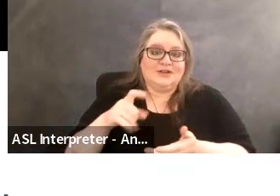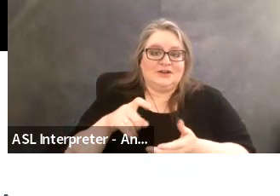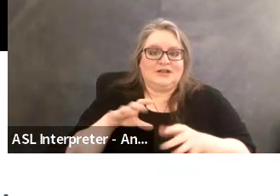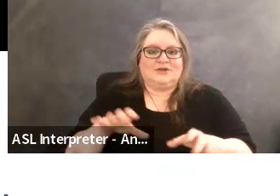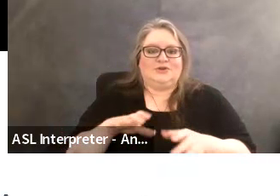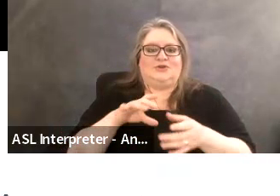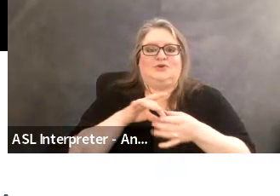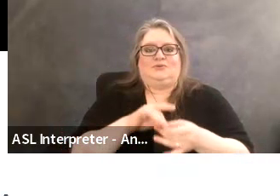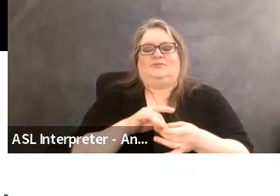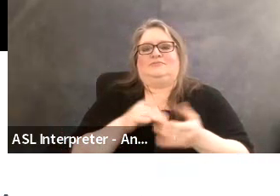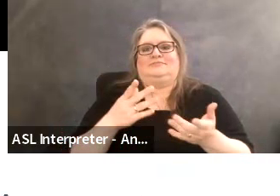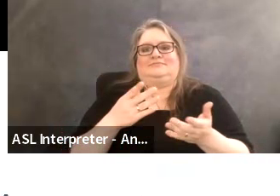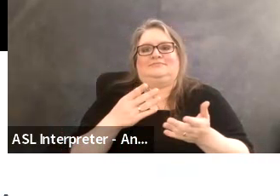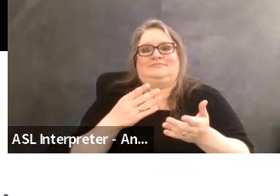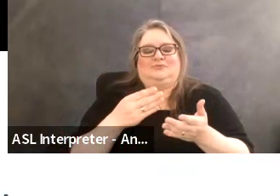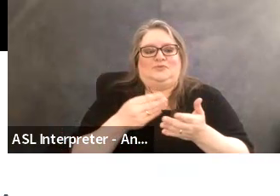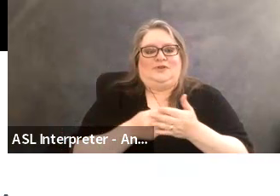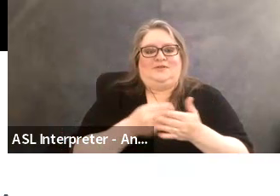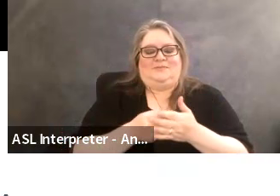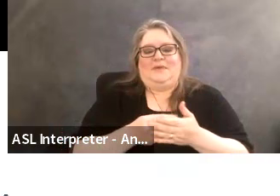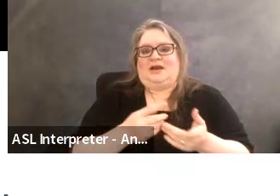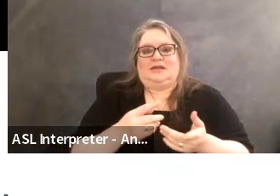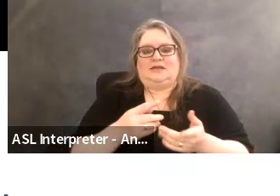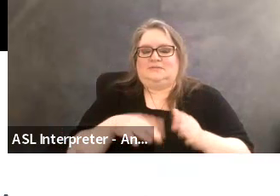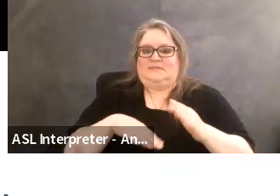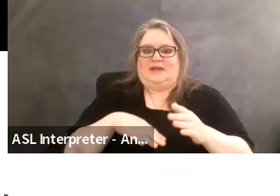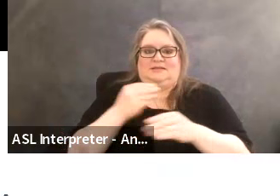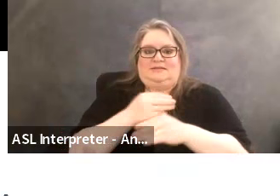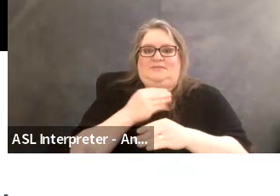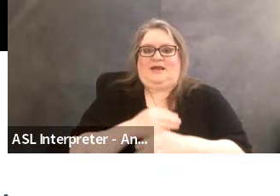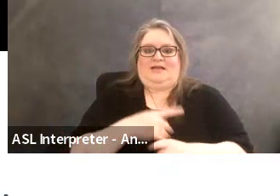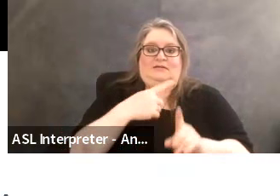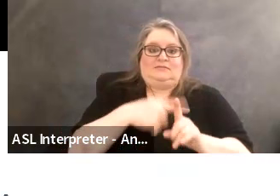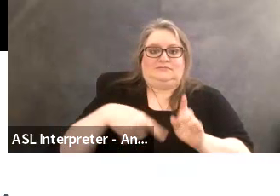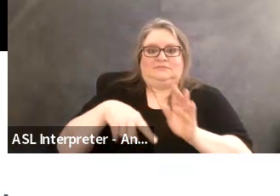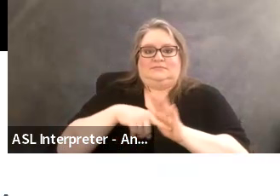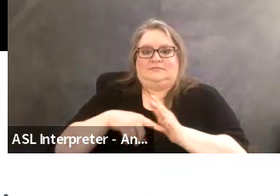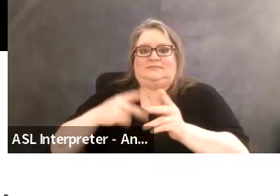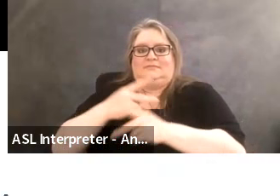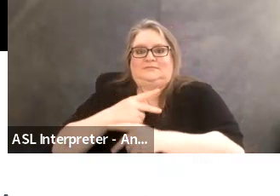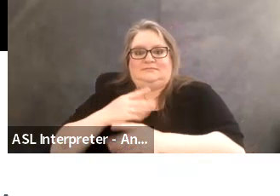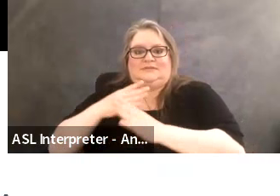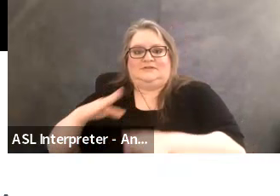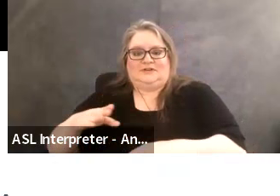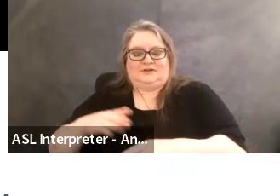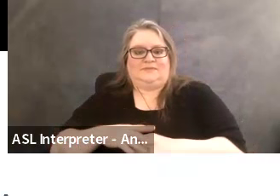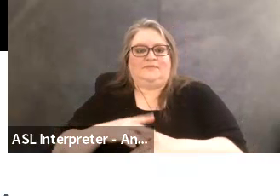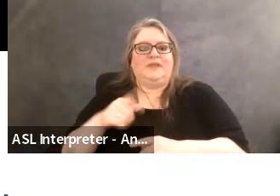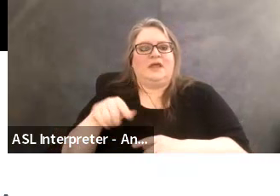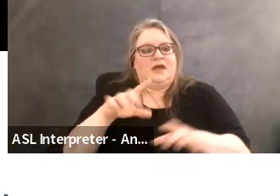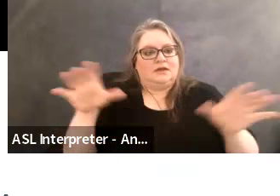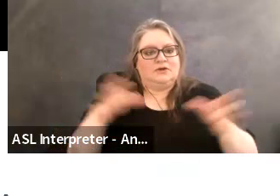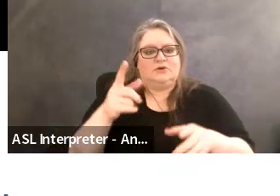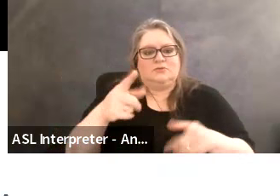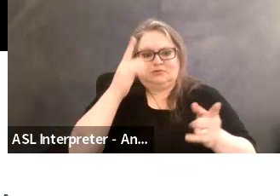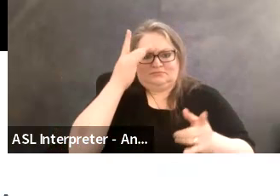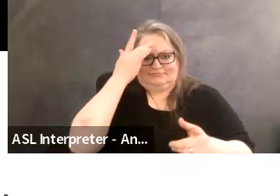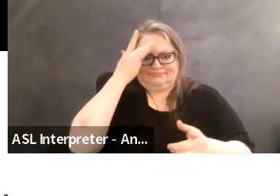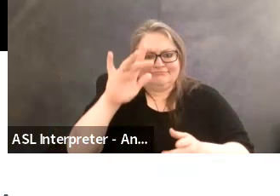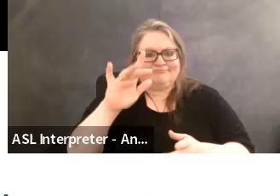basic arithmetic: addition, subtraction, multiplication, and division. You are, as a population, incredibly intelligent, bright, and